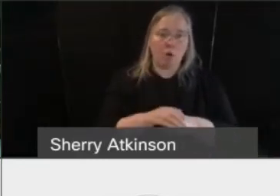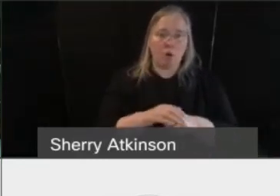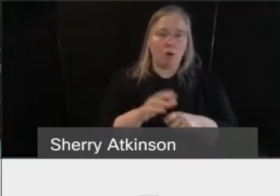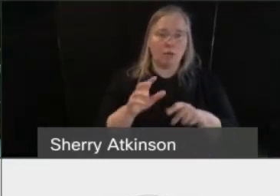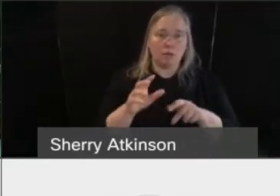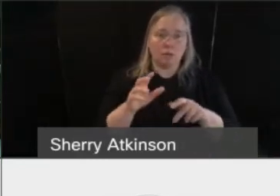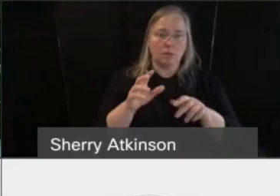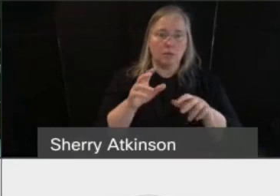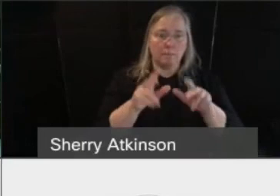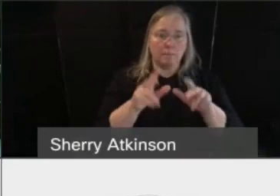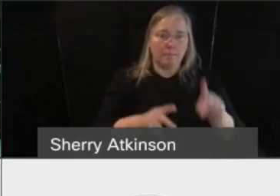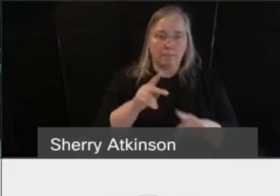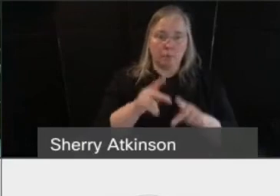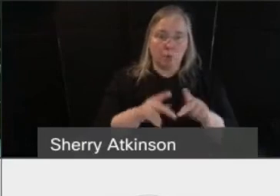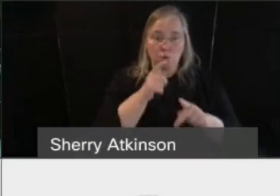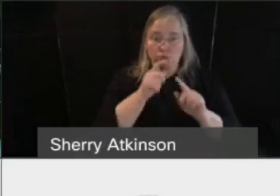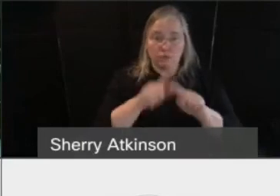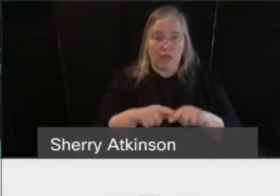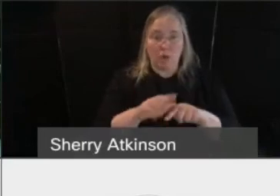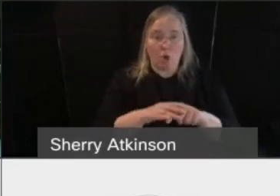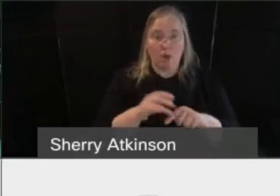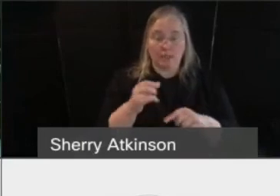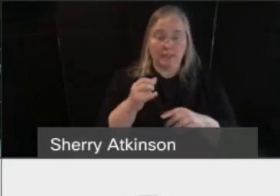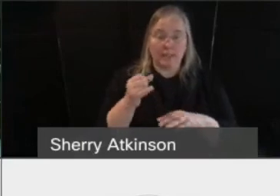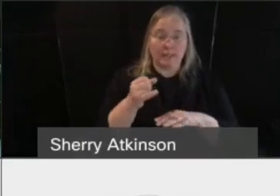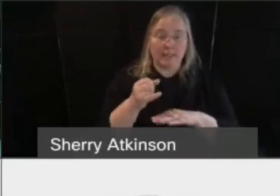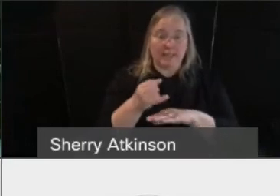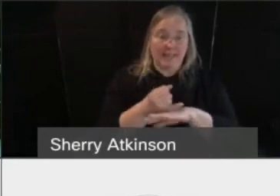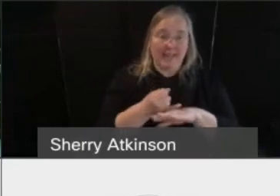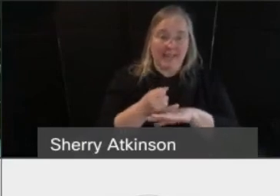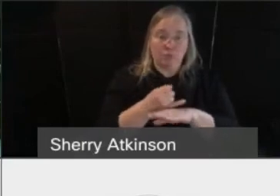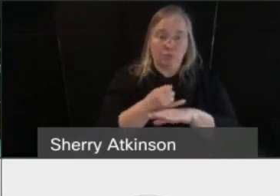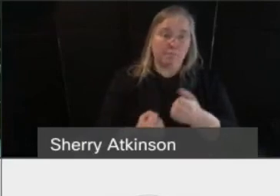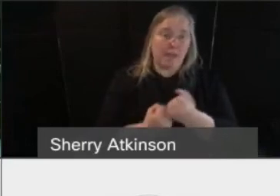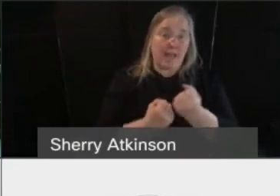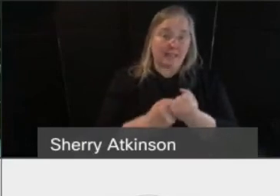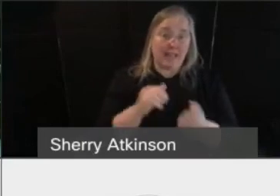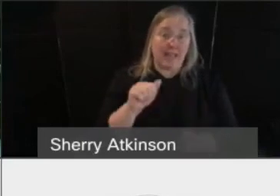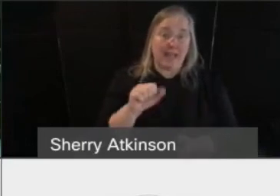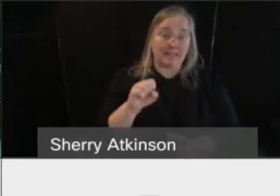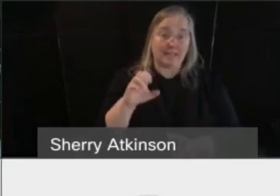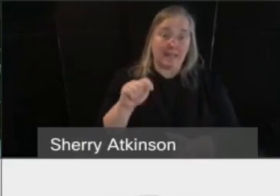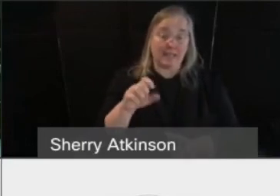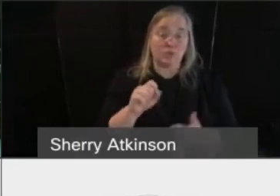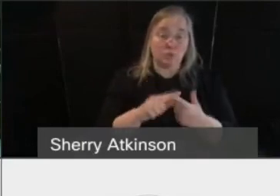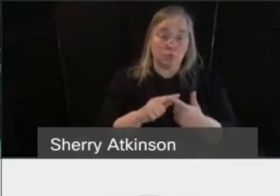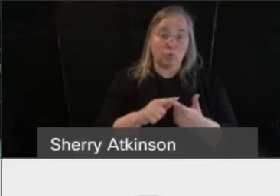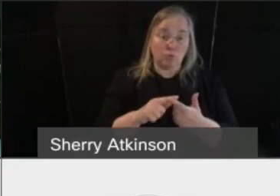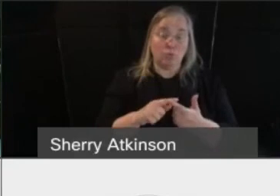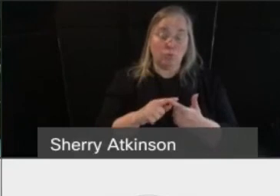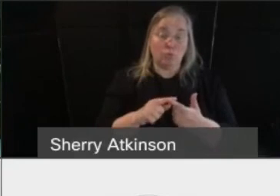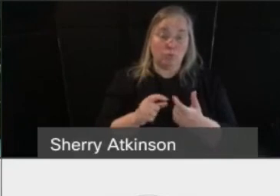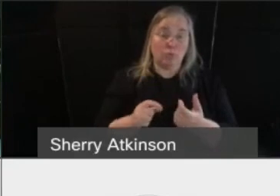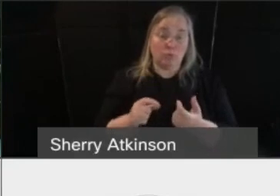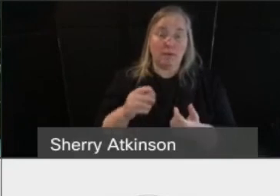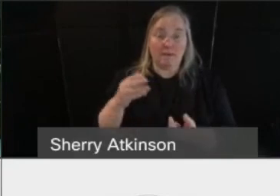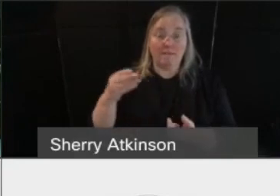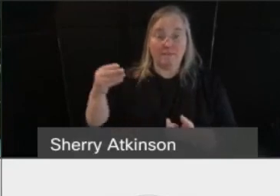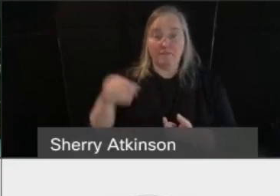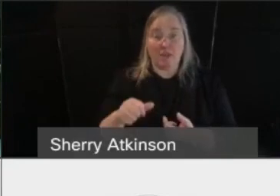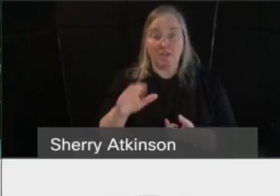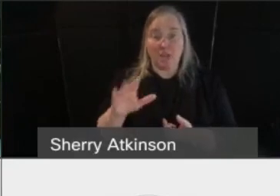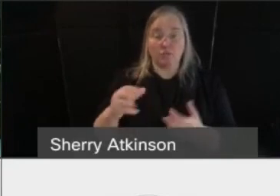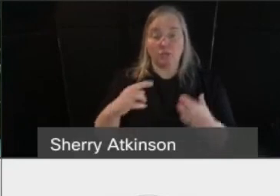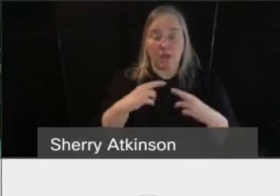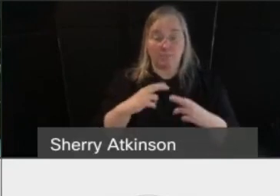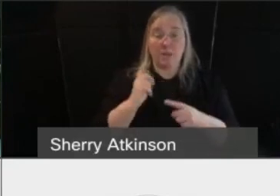on interest-backed assets to sort of, fund their retirement, as well as sort of any conservative approaches and